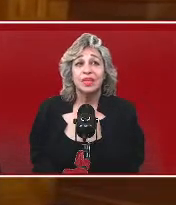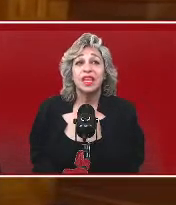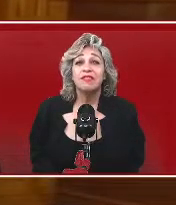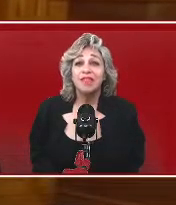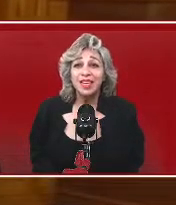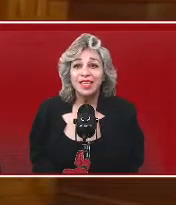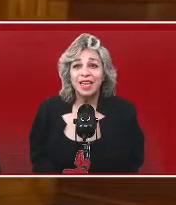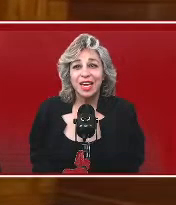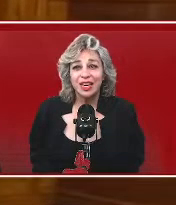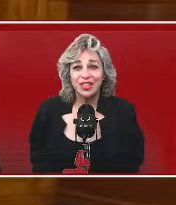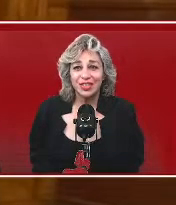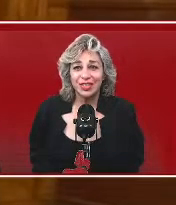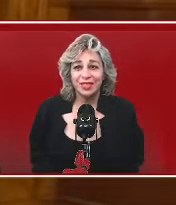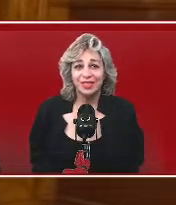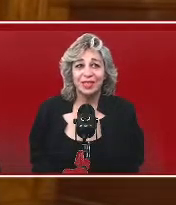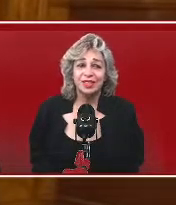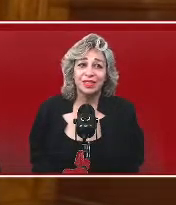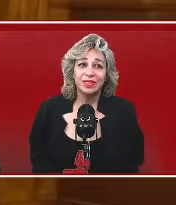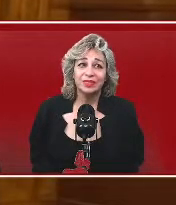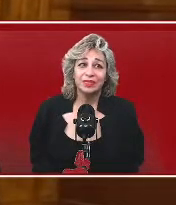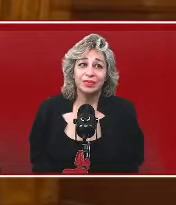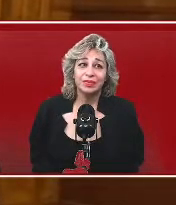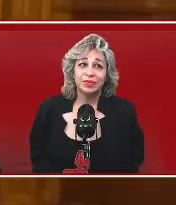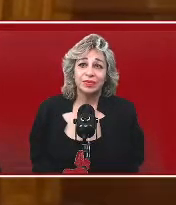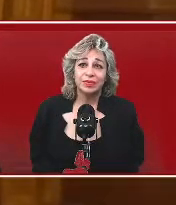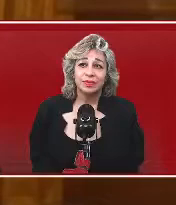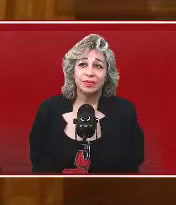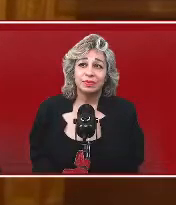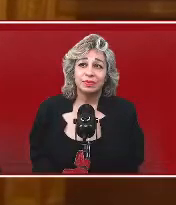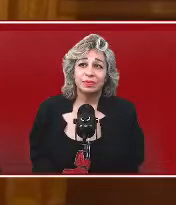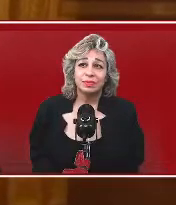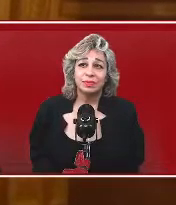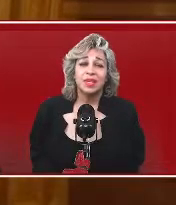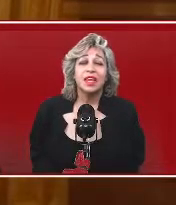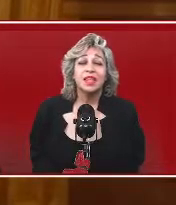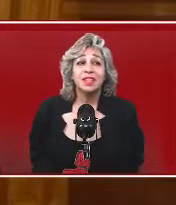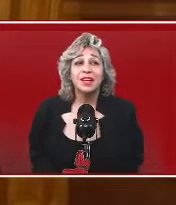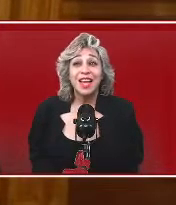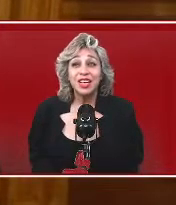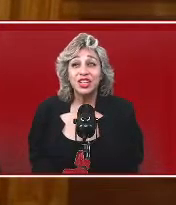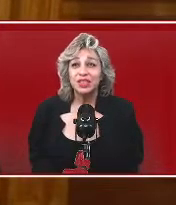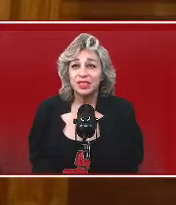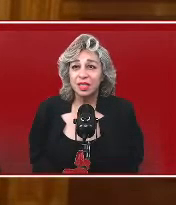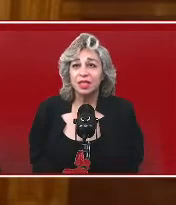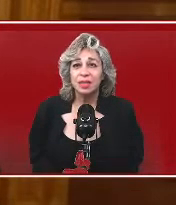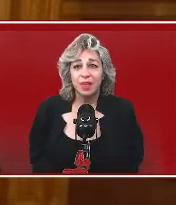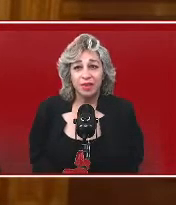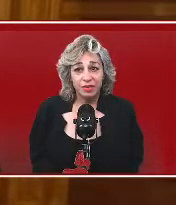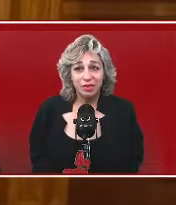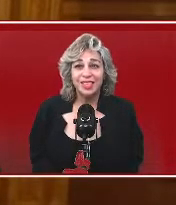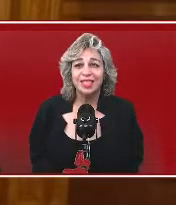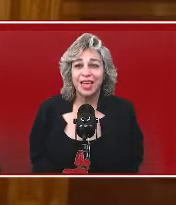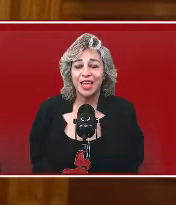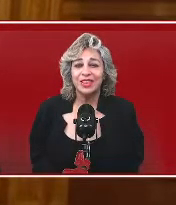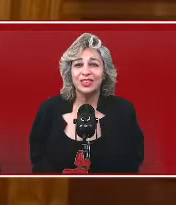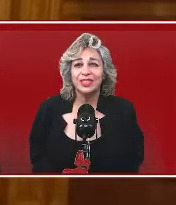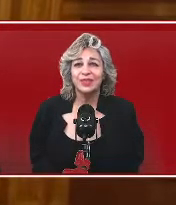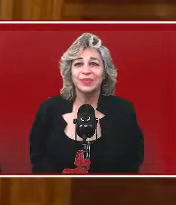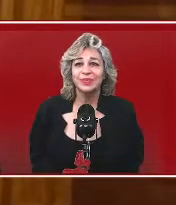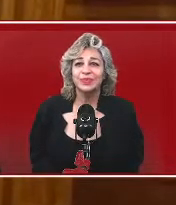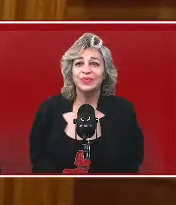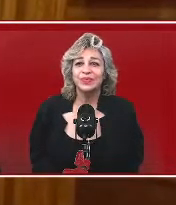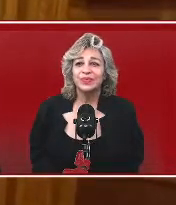investigadores investigators, del Sistema Nacional de Investigadores, the national system of